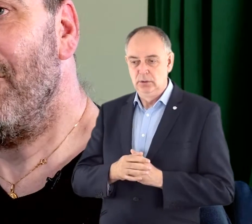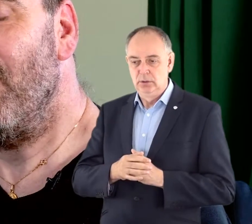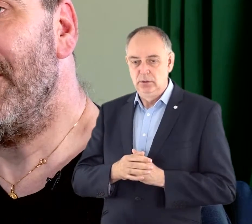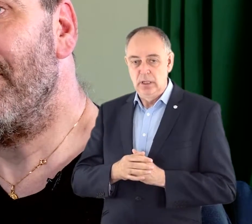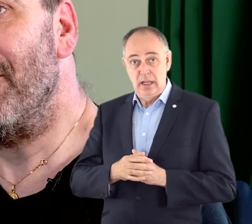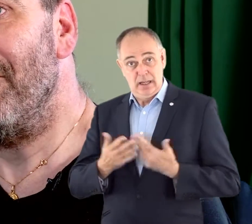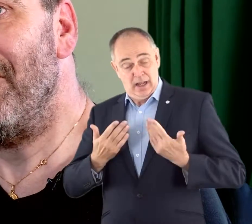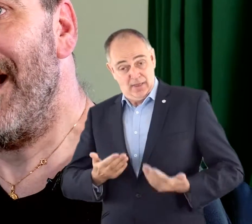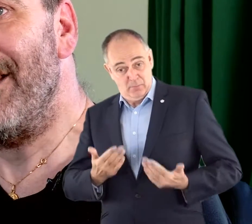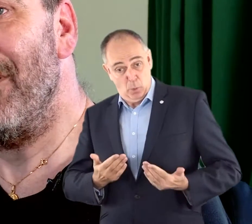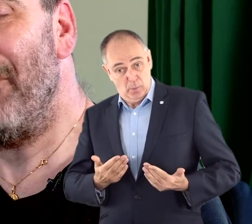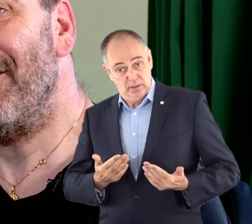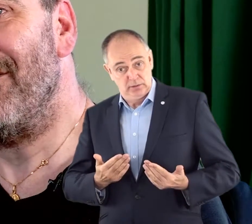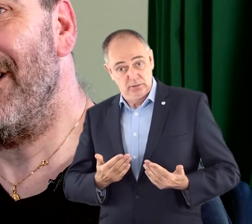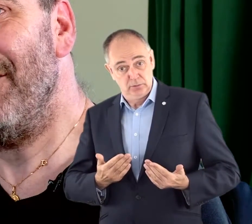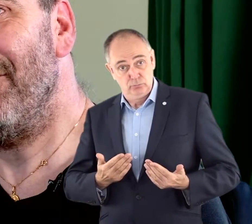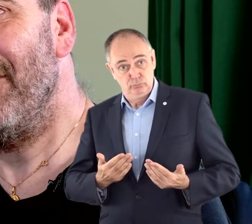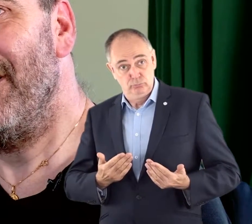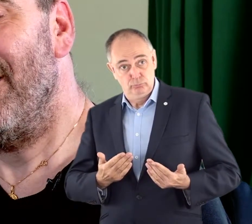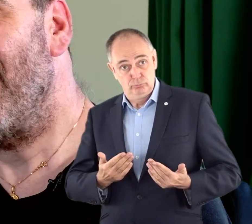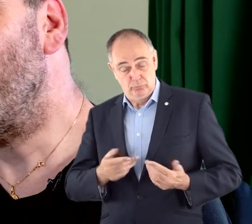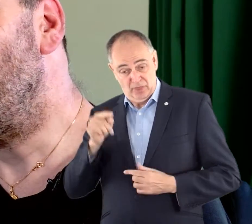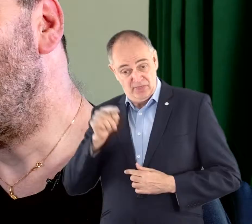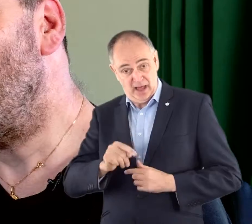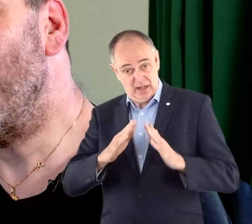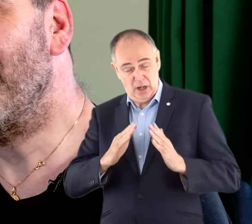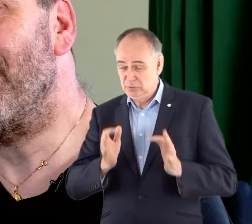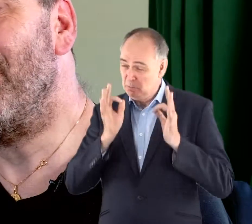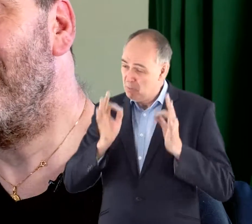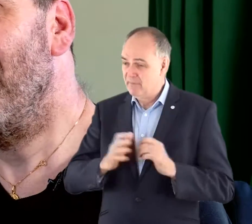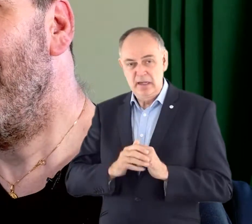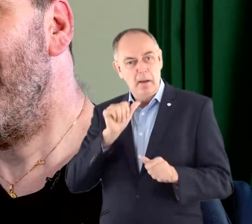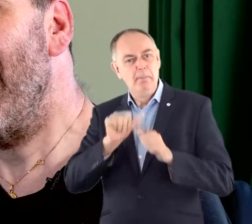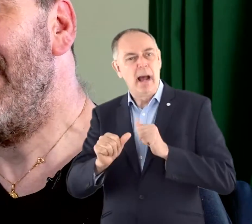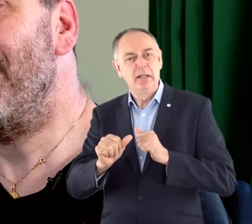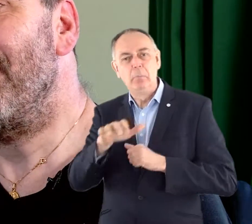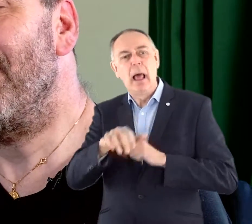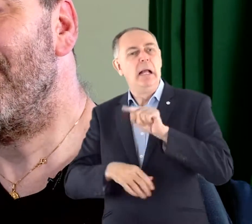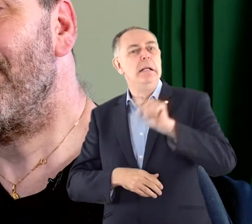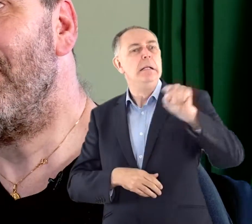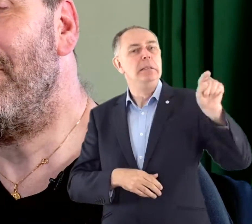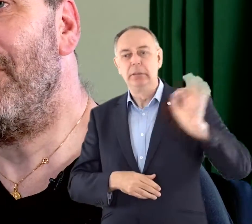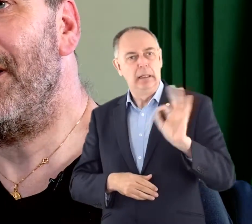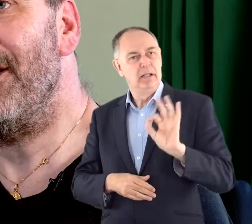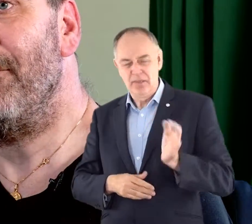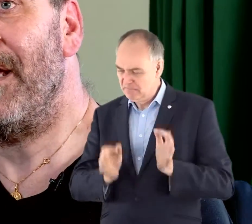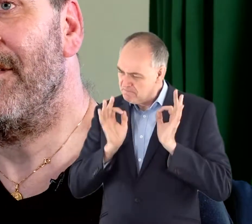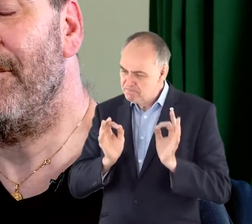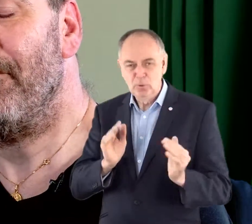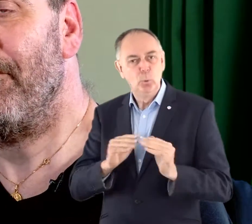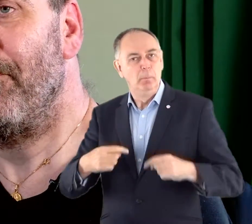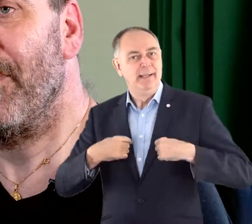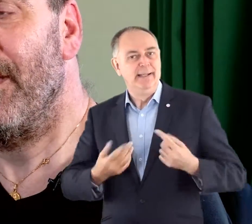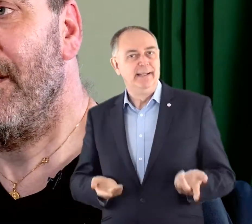I couldn't wish for anywhere better to live. I couldn't wish for anything that suited my needs